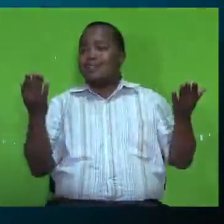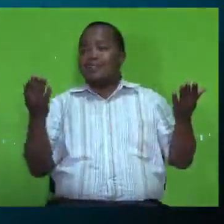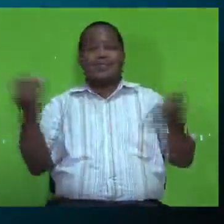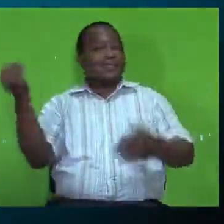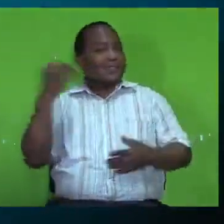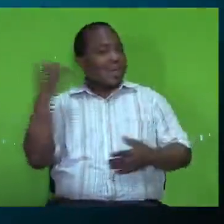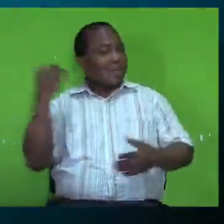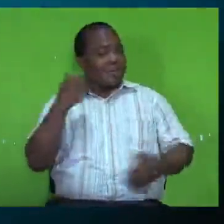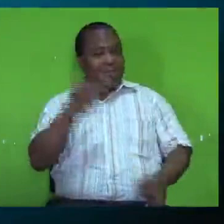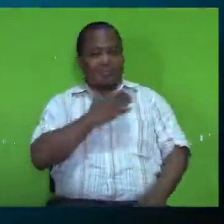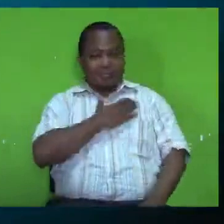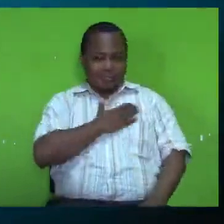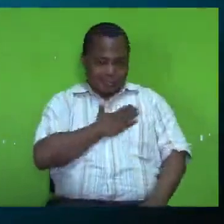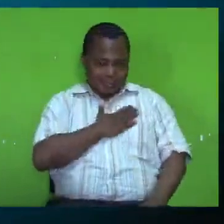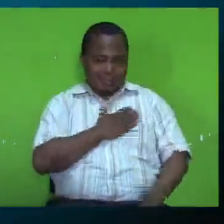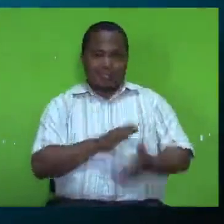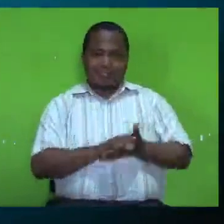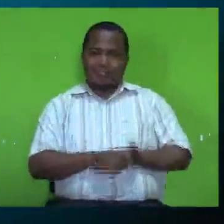Tell us, please.